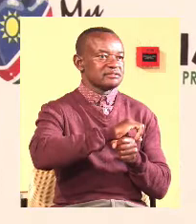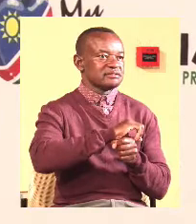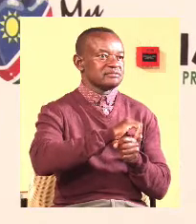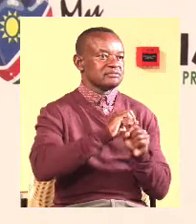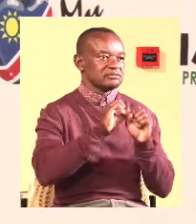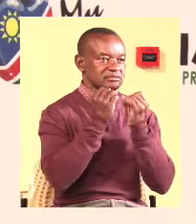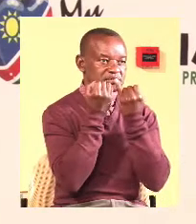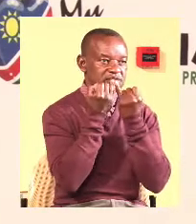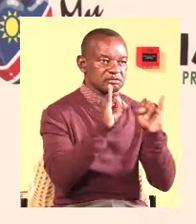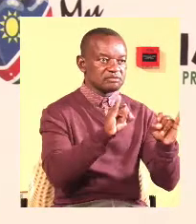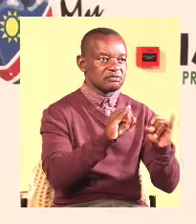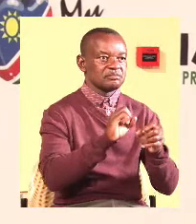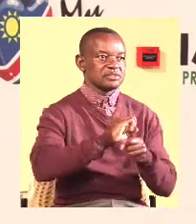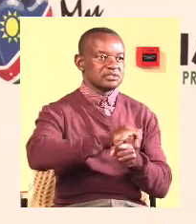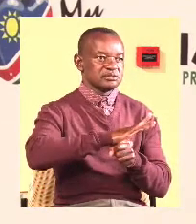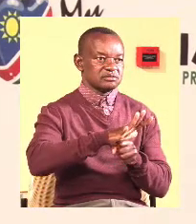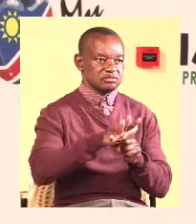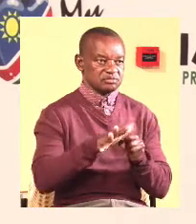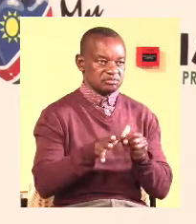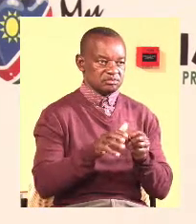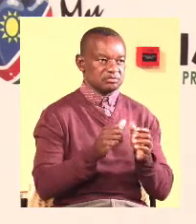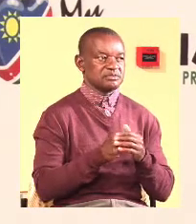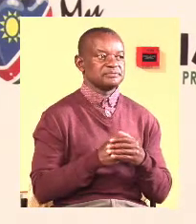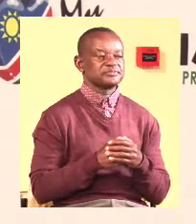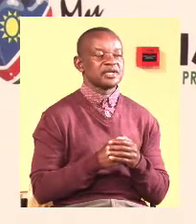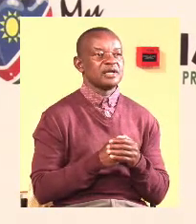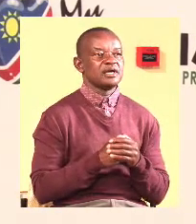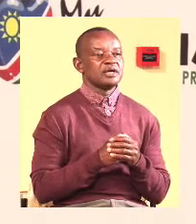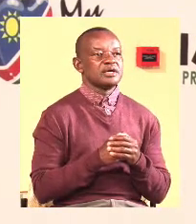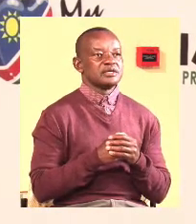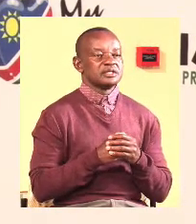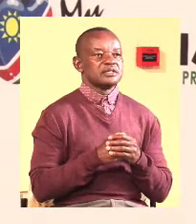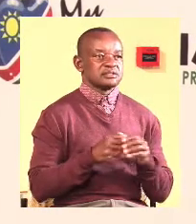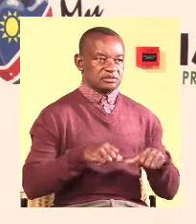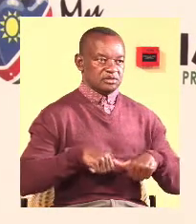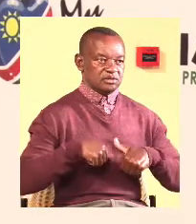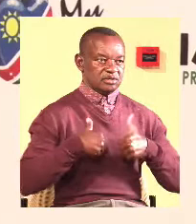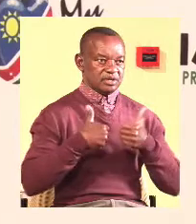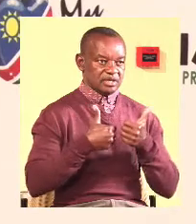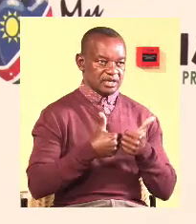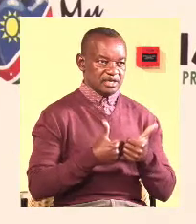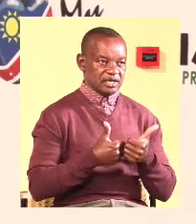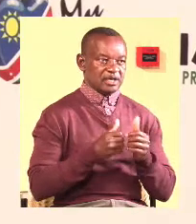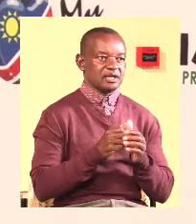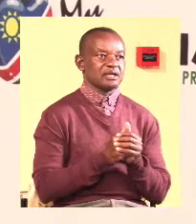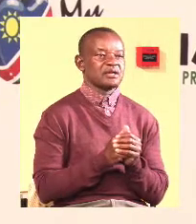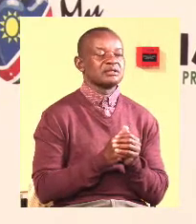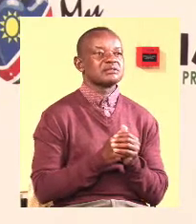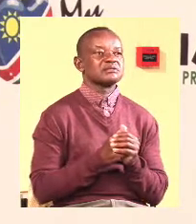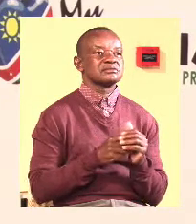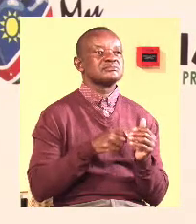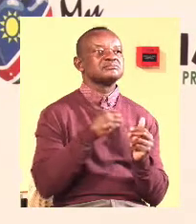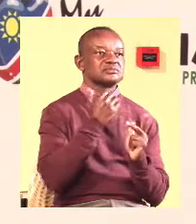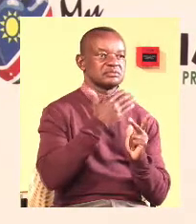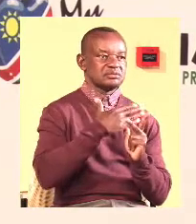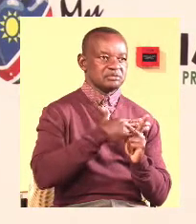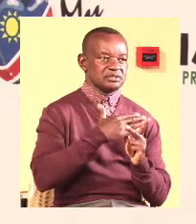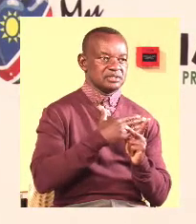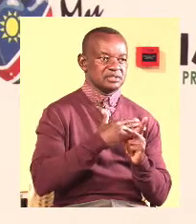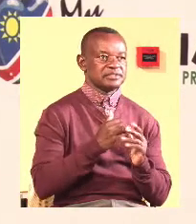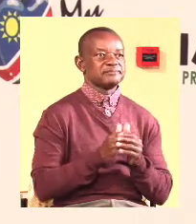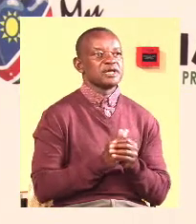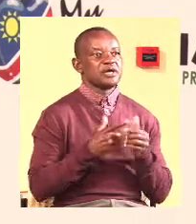also health workers. I believe most of us knows that we do have community health